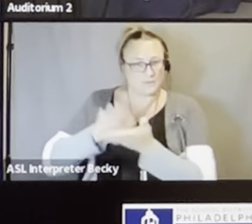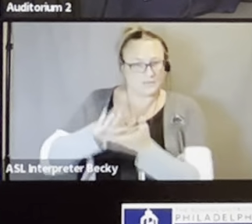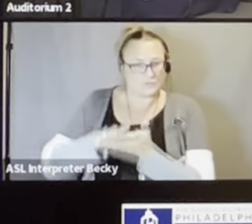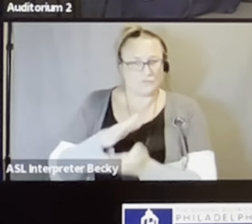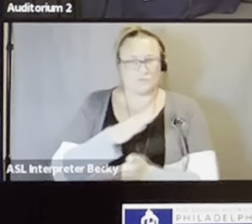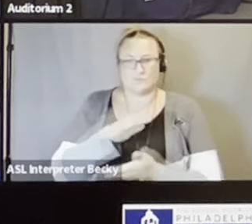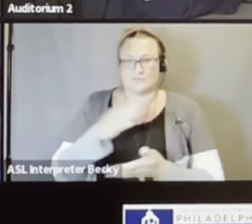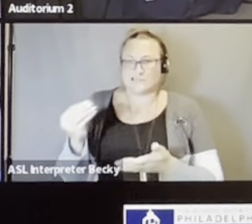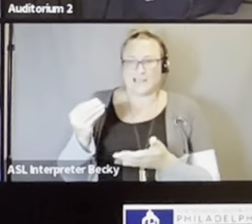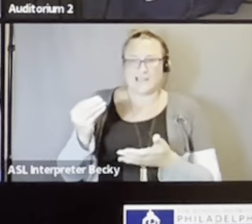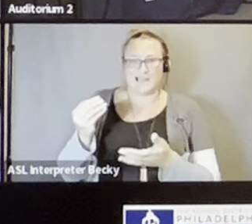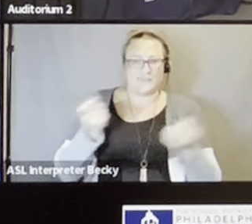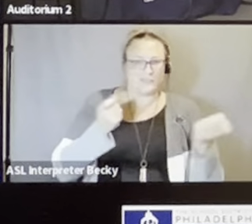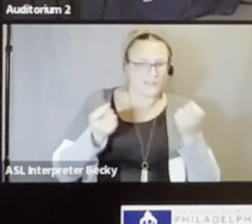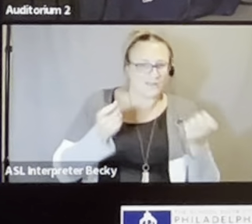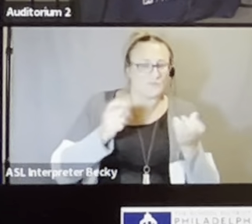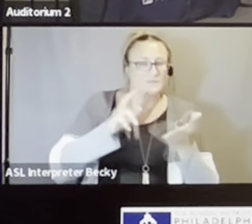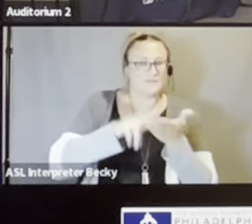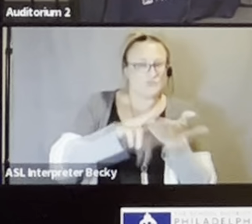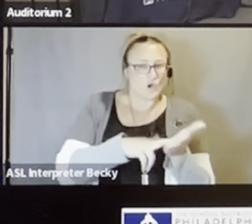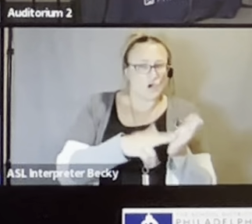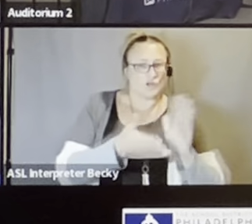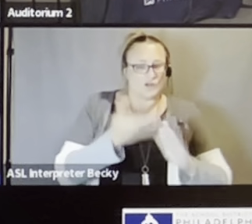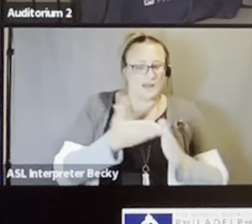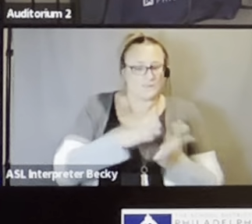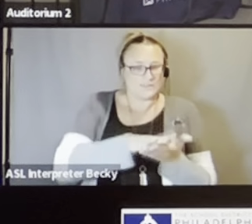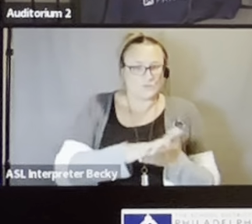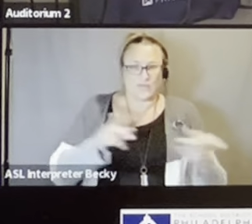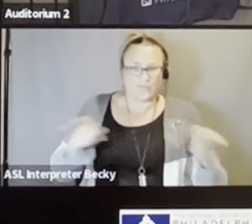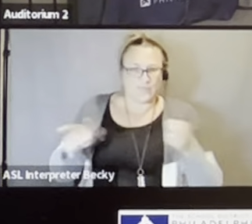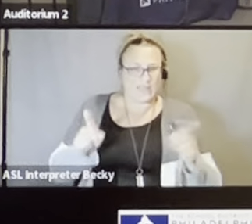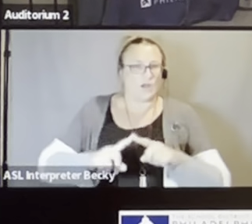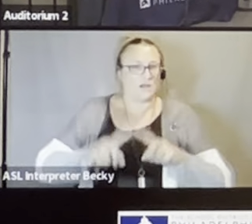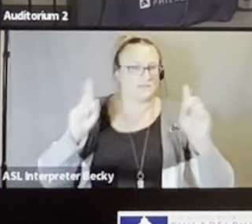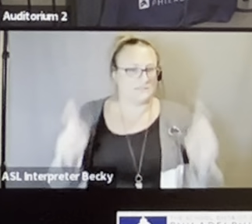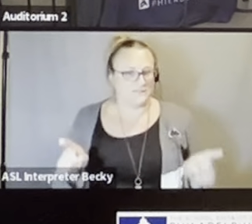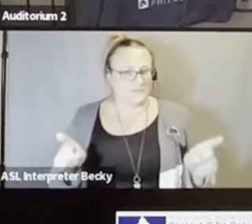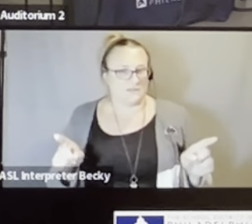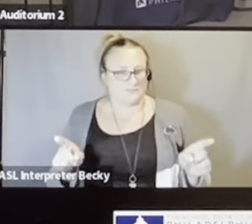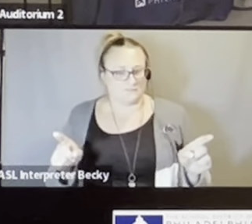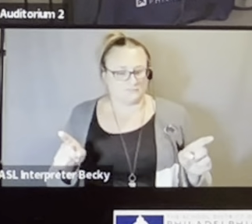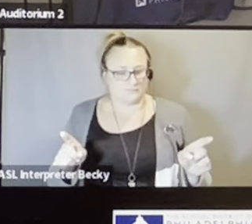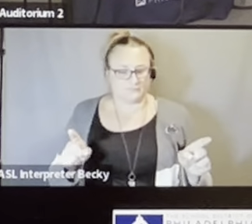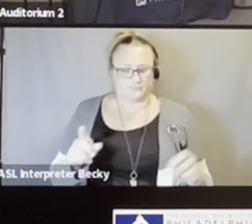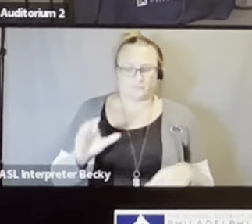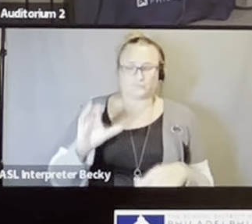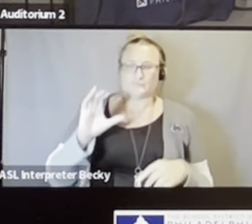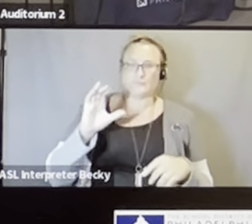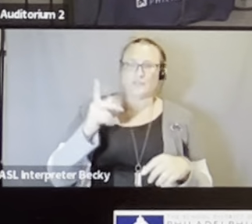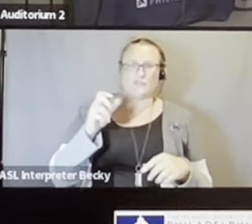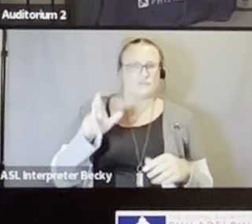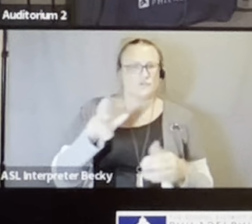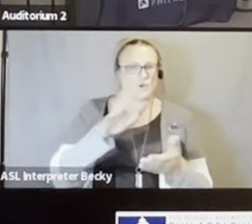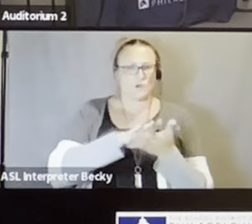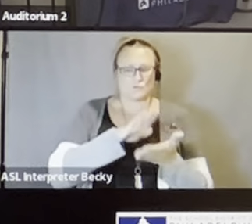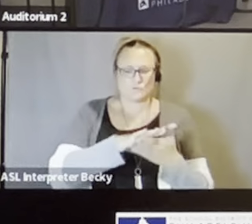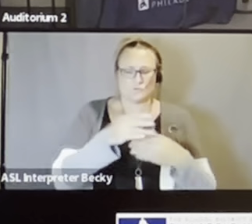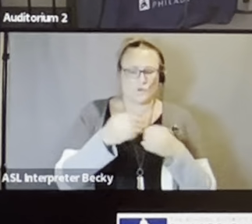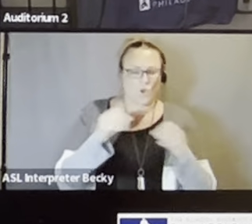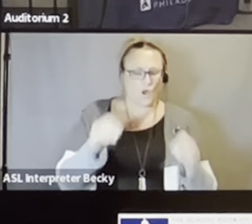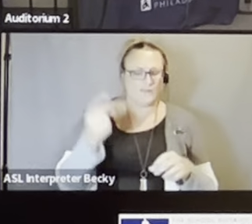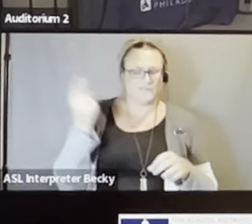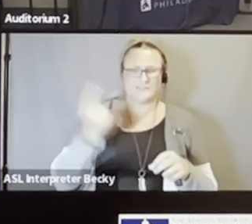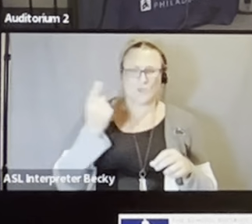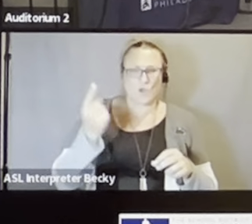charter operated schools legally is different. And we've heard the charter schools office consistently kind of help